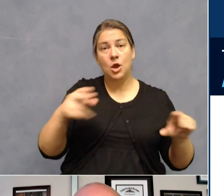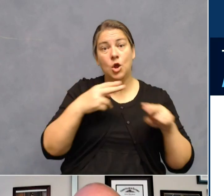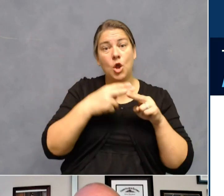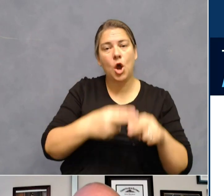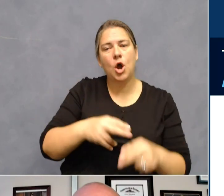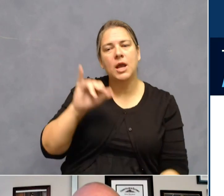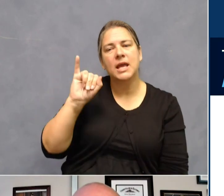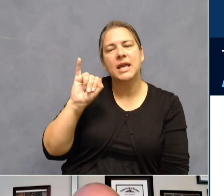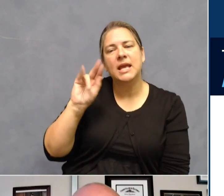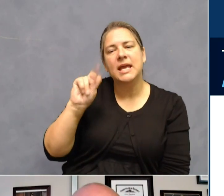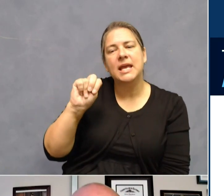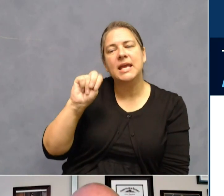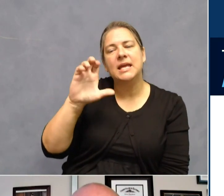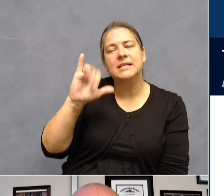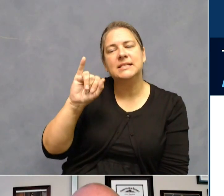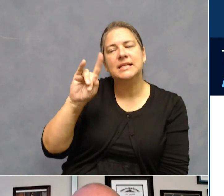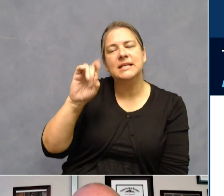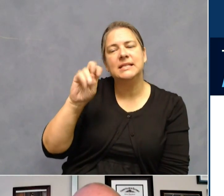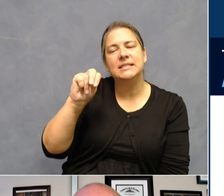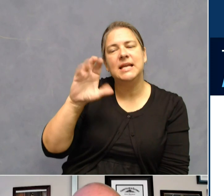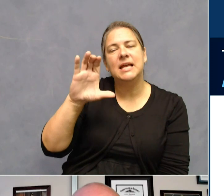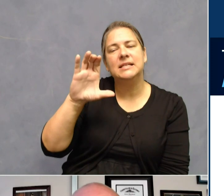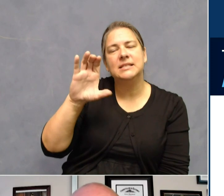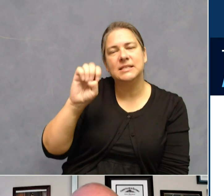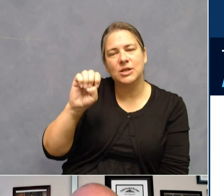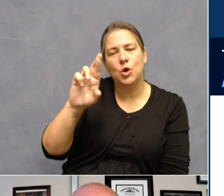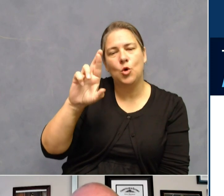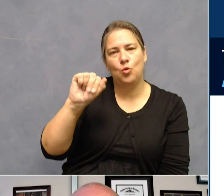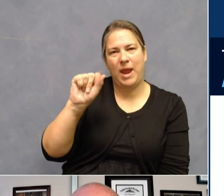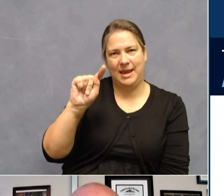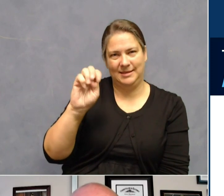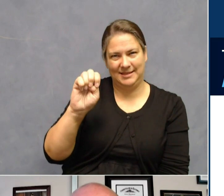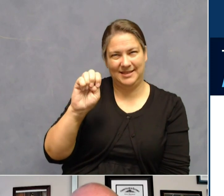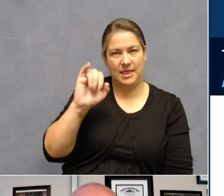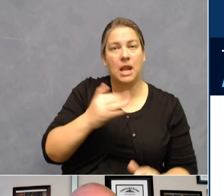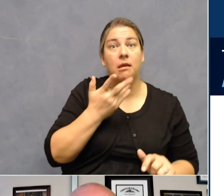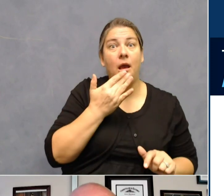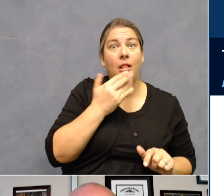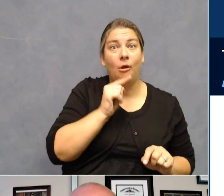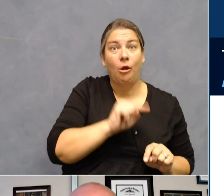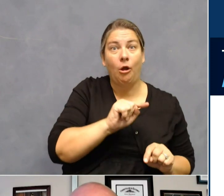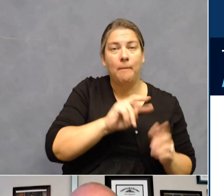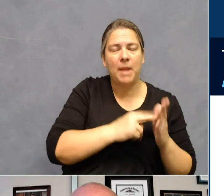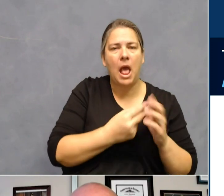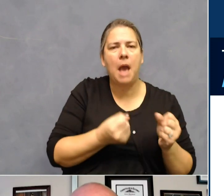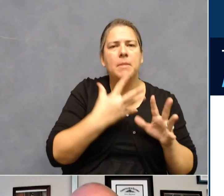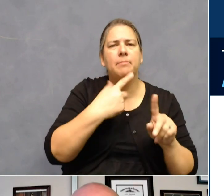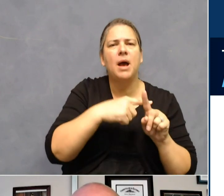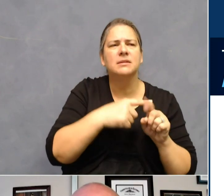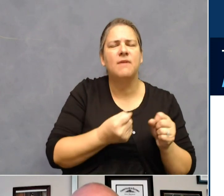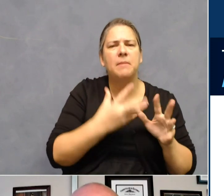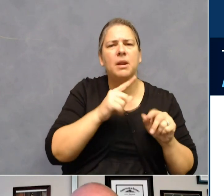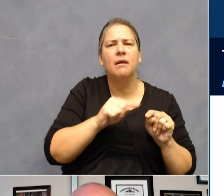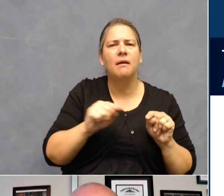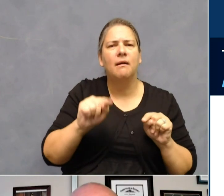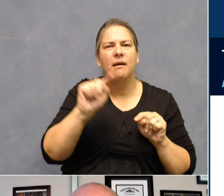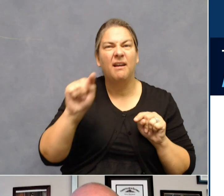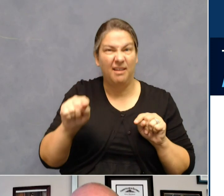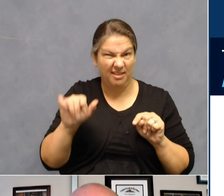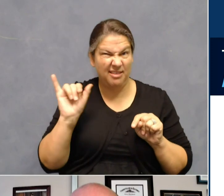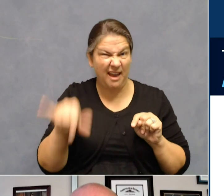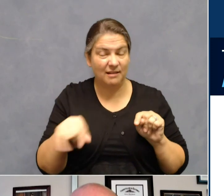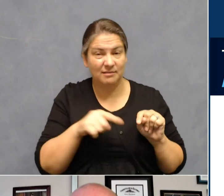context two different metrics we use so people have a chance to understand why we use these, how they